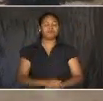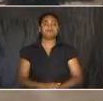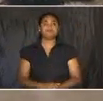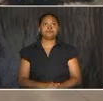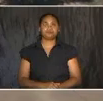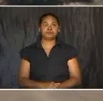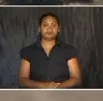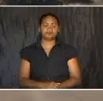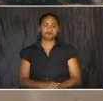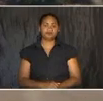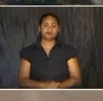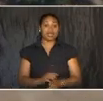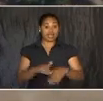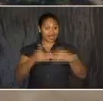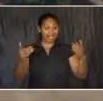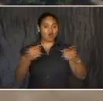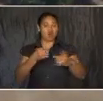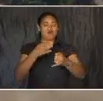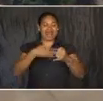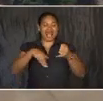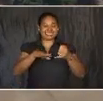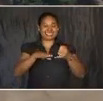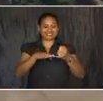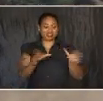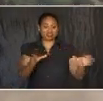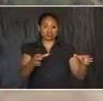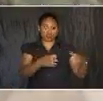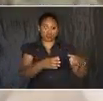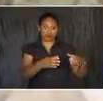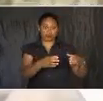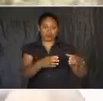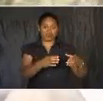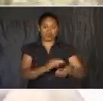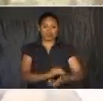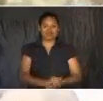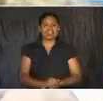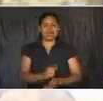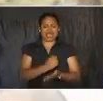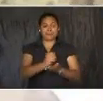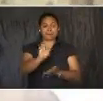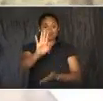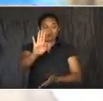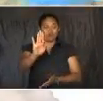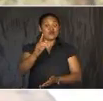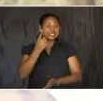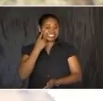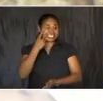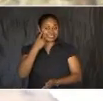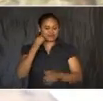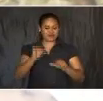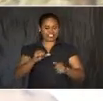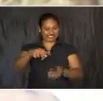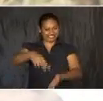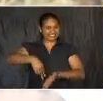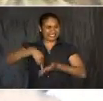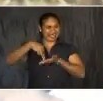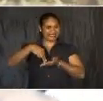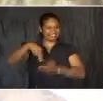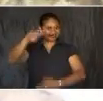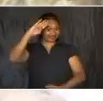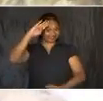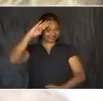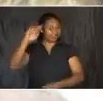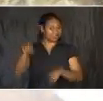We come up now to the last contingent, or the contingent number 4 contingent, or detachment. But we'll also